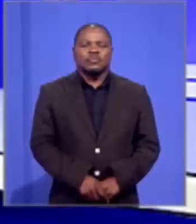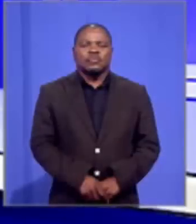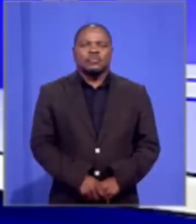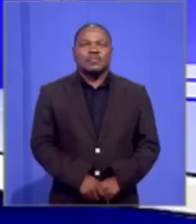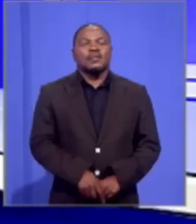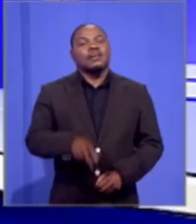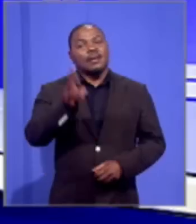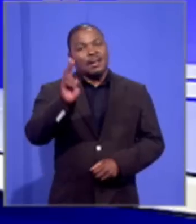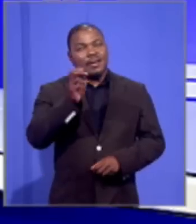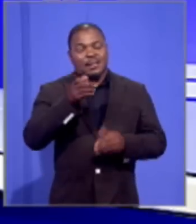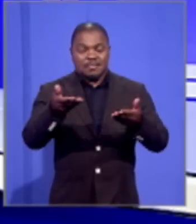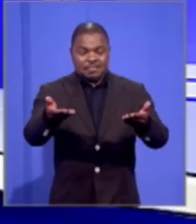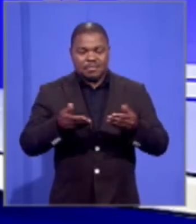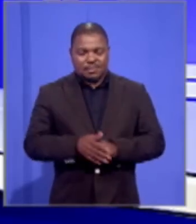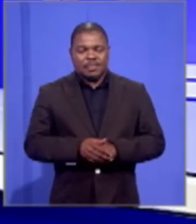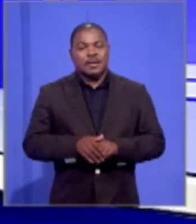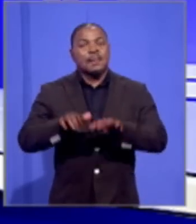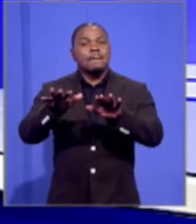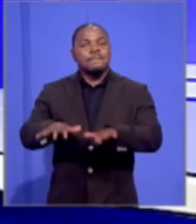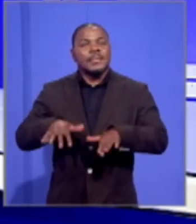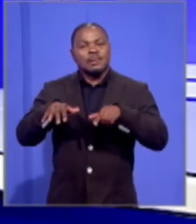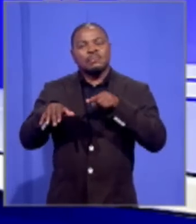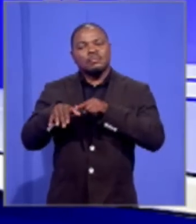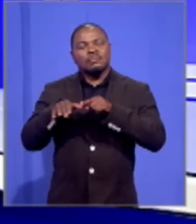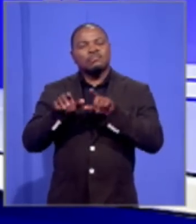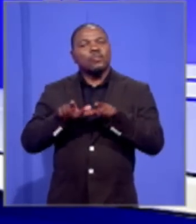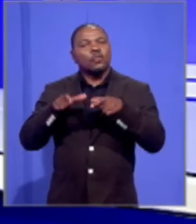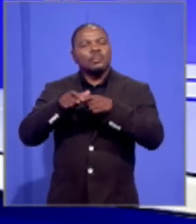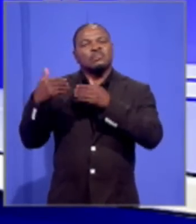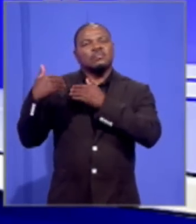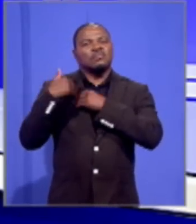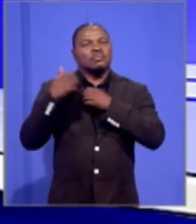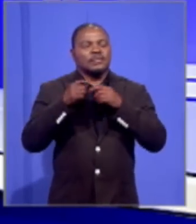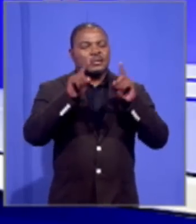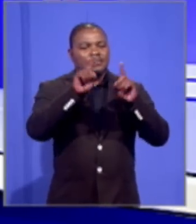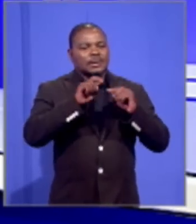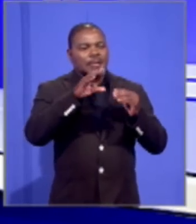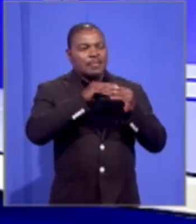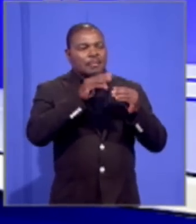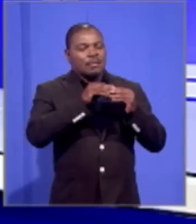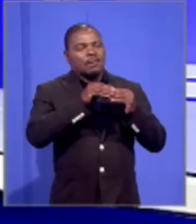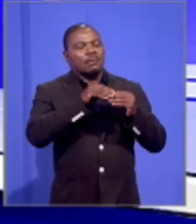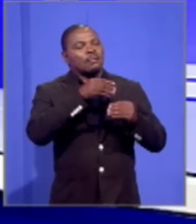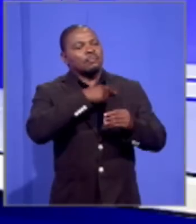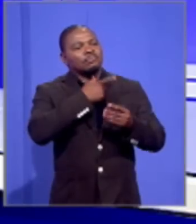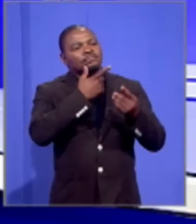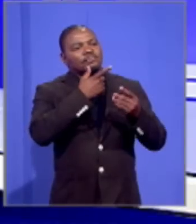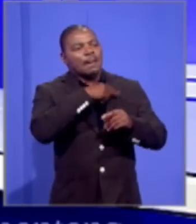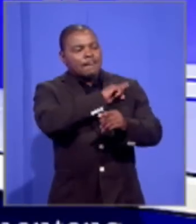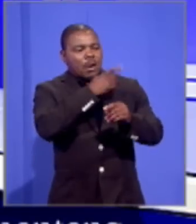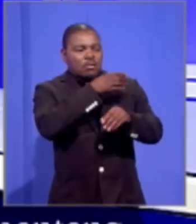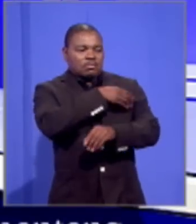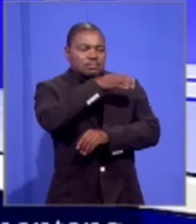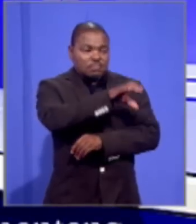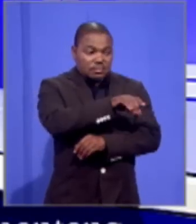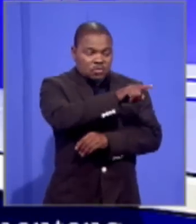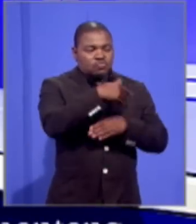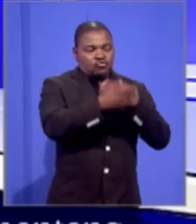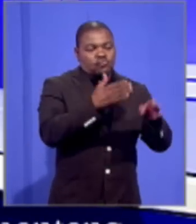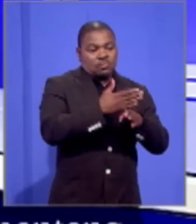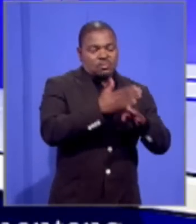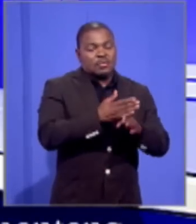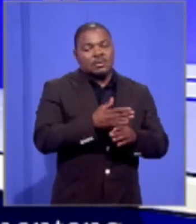Re sa lamogela komiti eo e fanago ka matla ao a ikgethilego go phethagatša merero ya palamente e bone